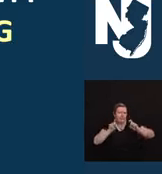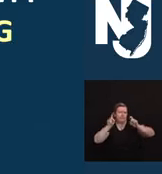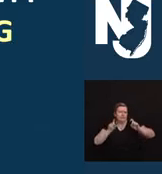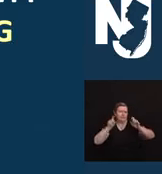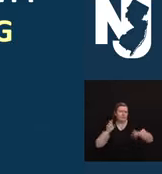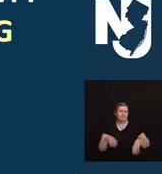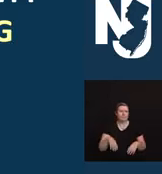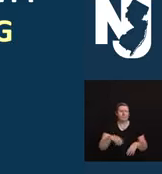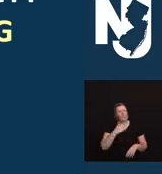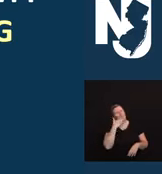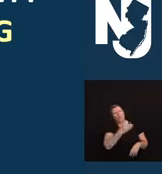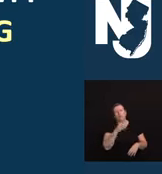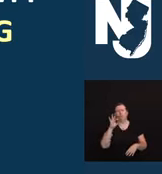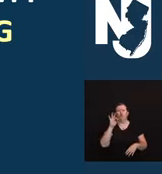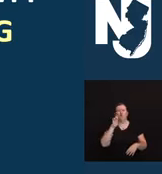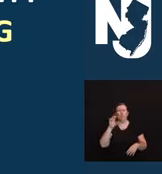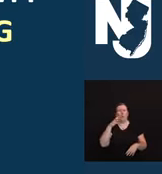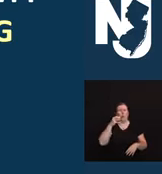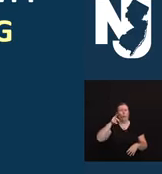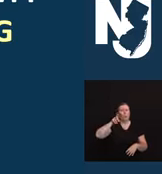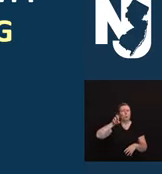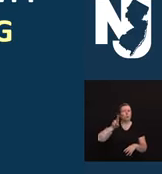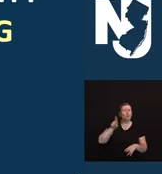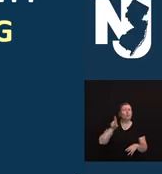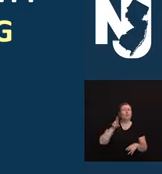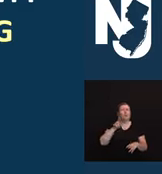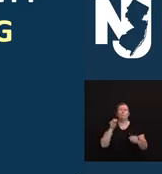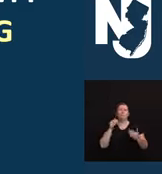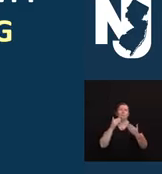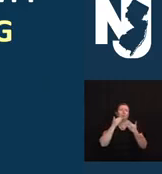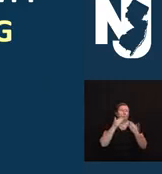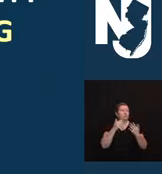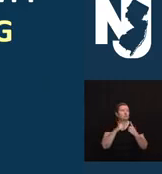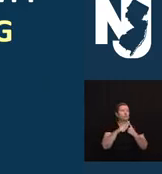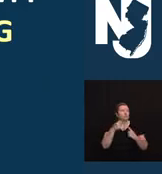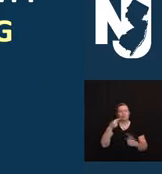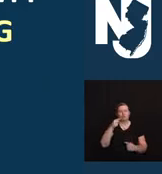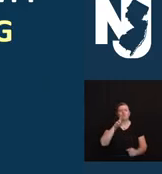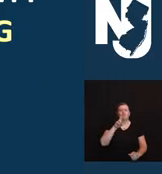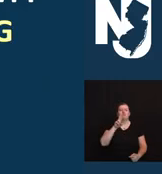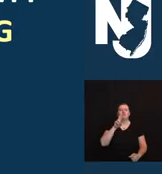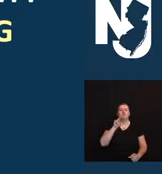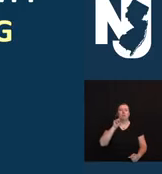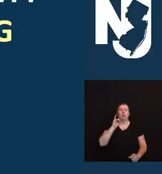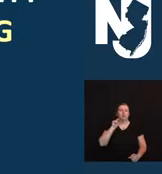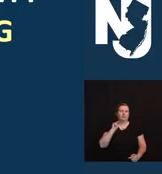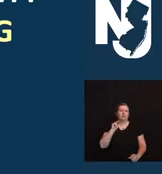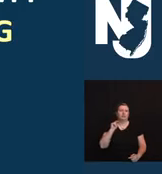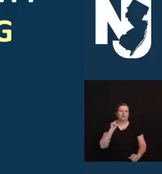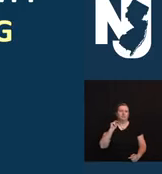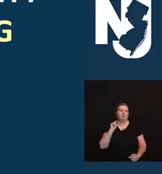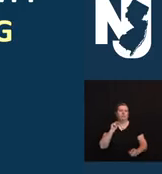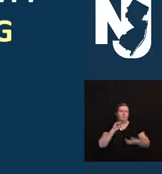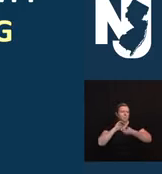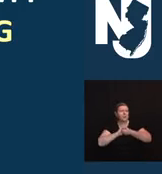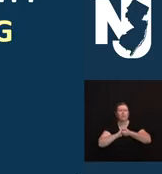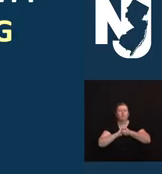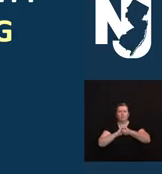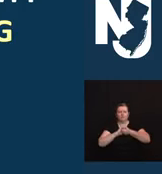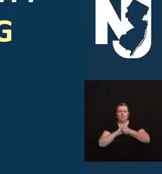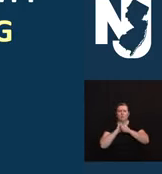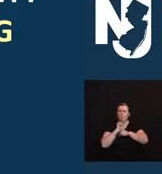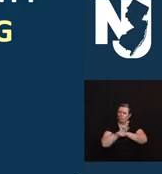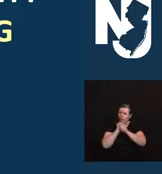dear friend Tom Arnone and the Grunin Foundation, which does great work all the time, but in particular in this case, for working together to put